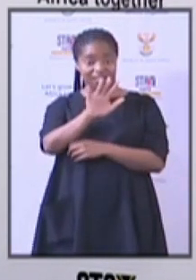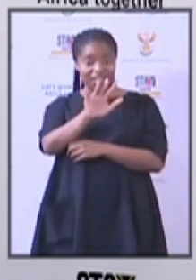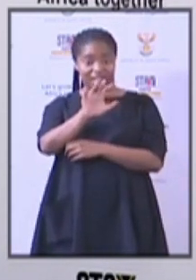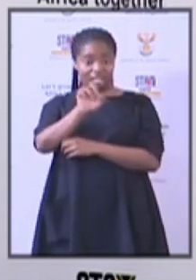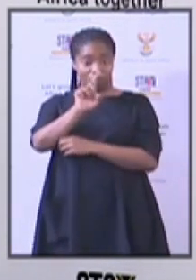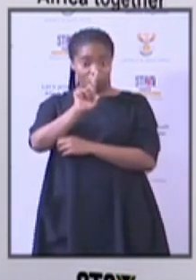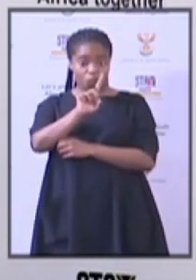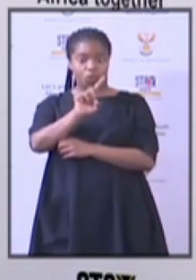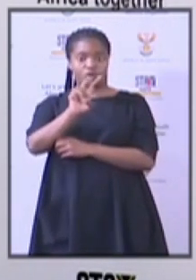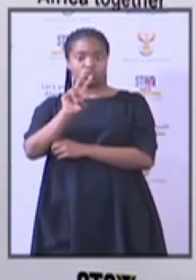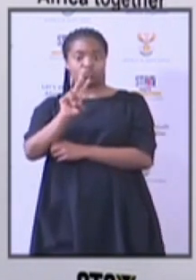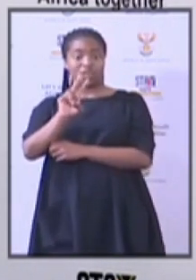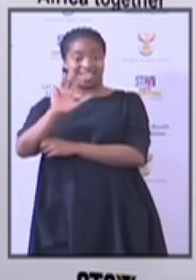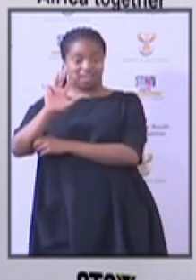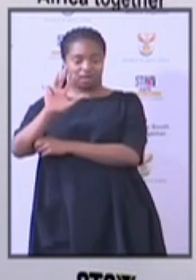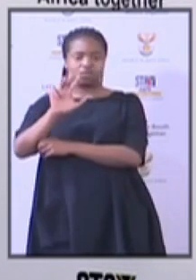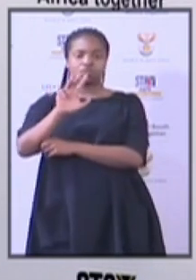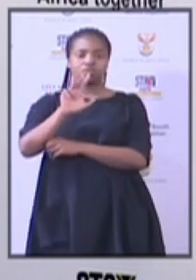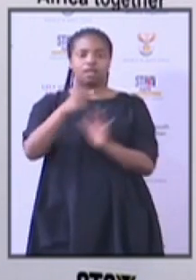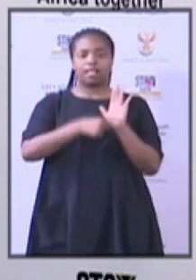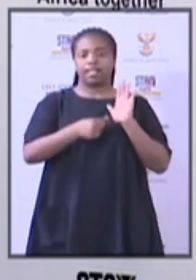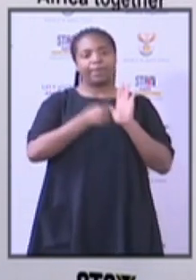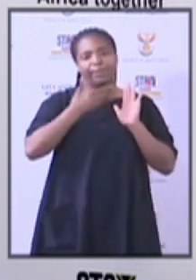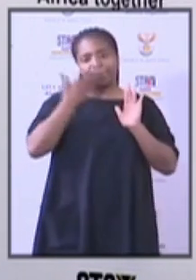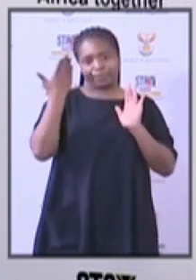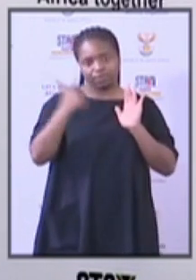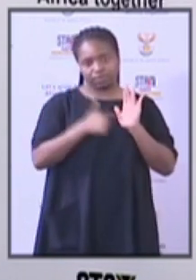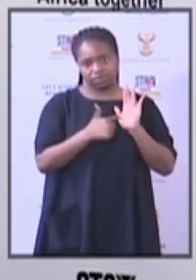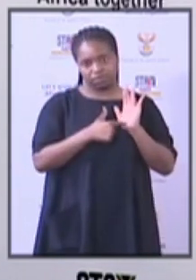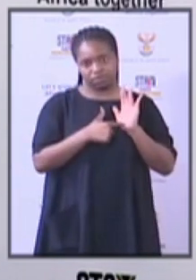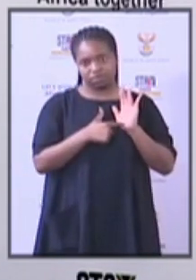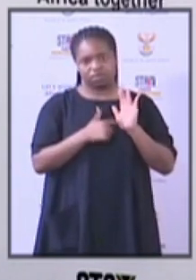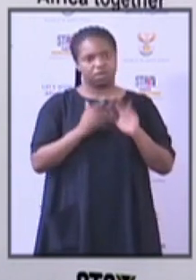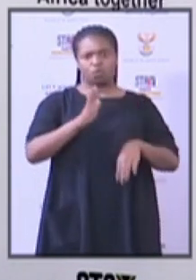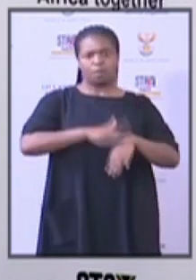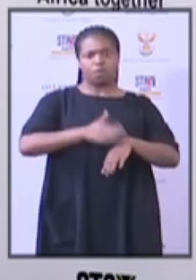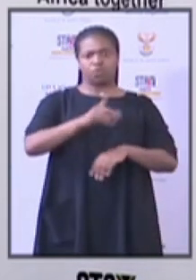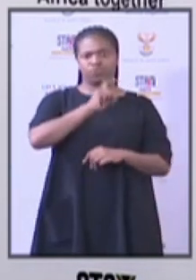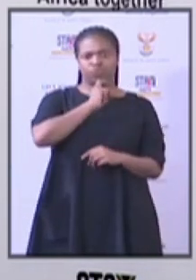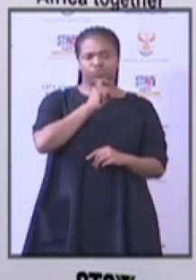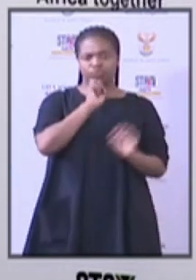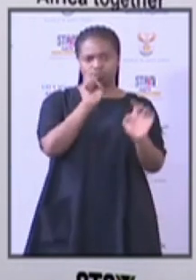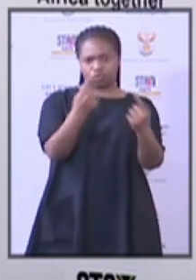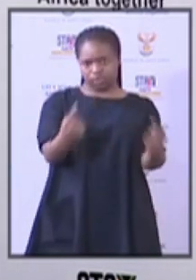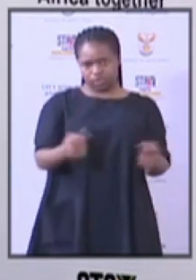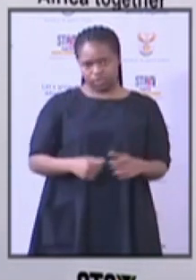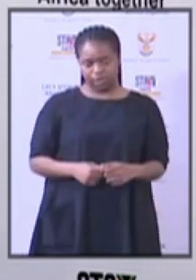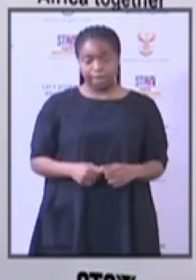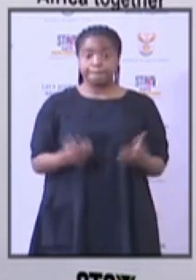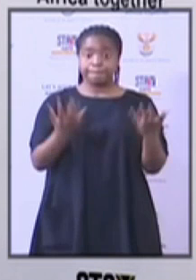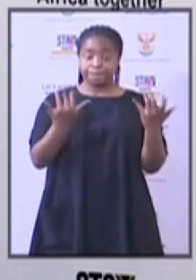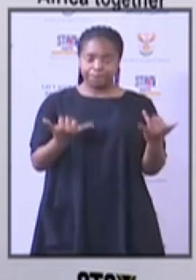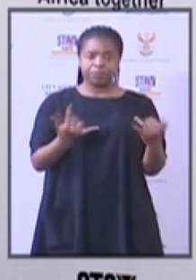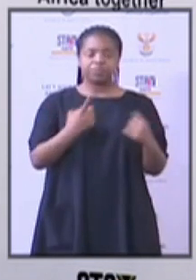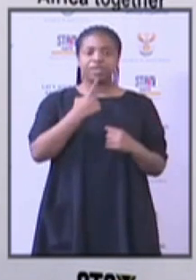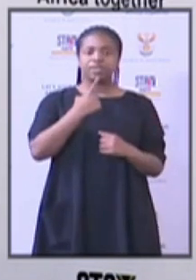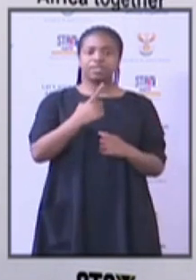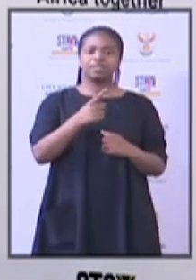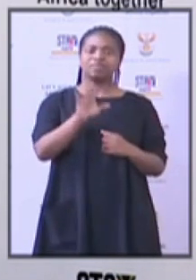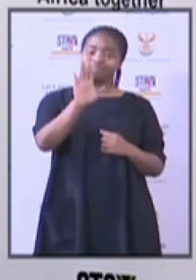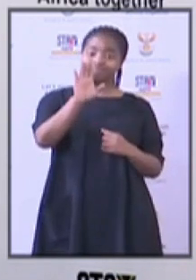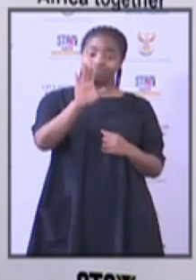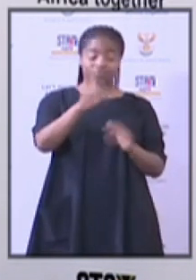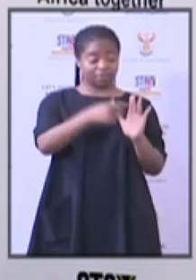65,129 have expired. They are no longer in use, they have expired. Now we are saying holders of